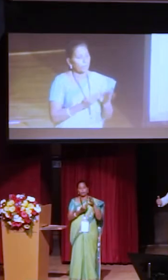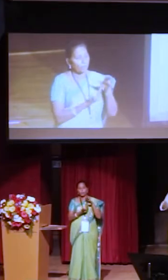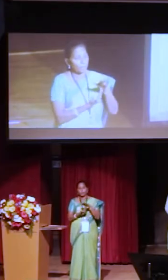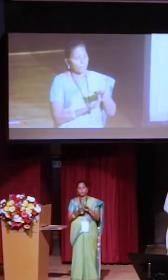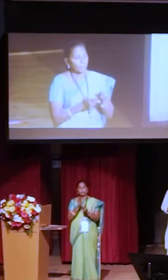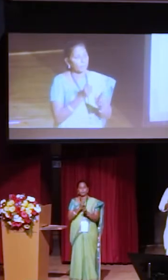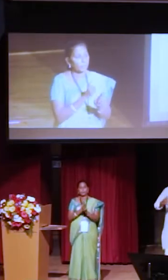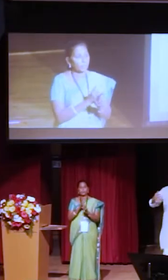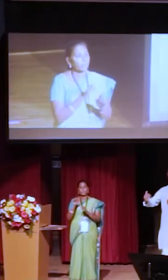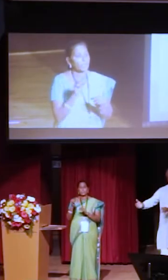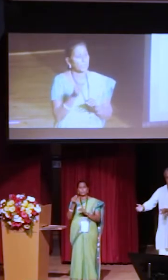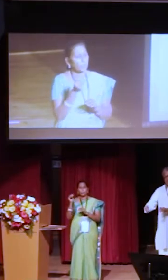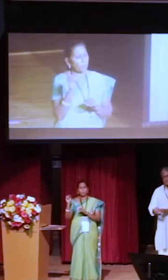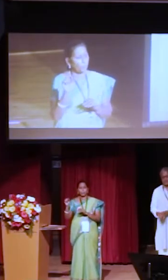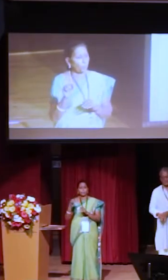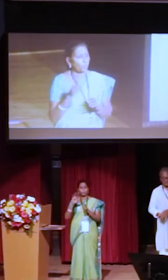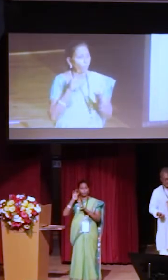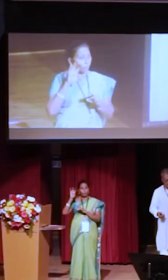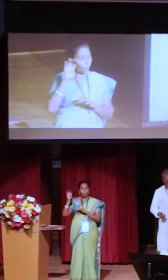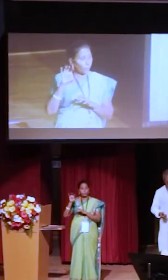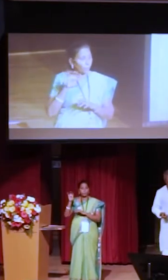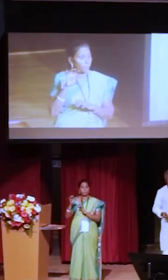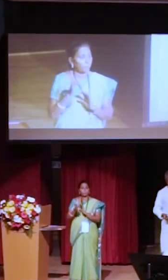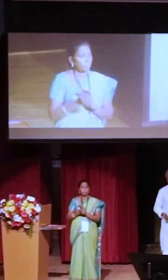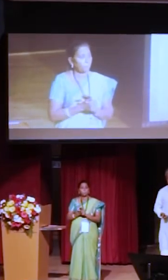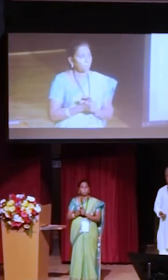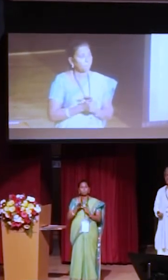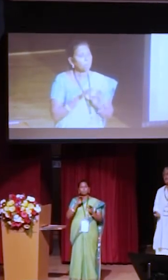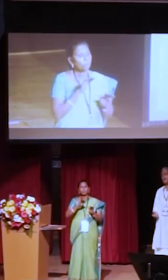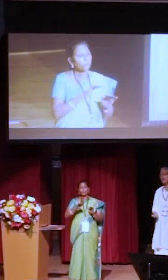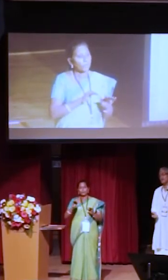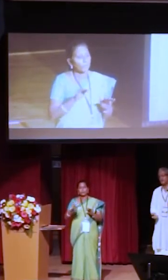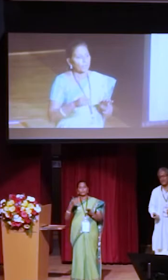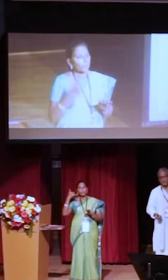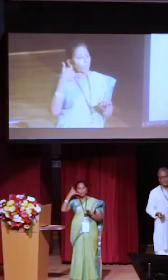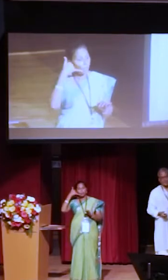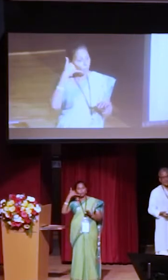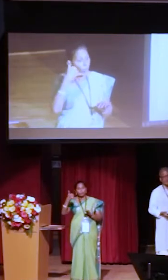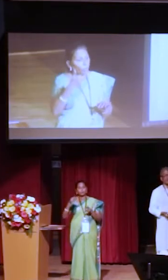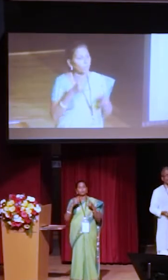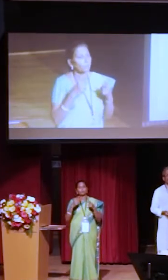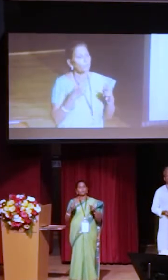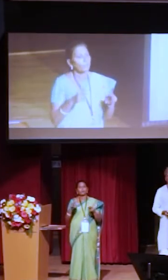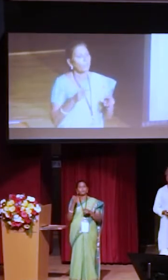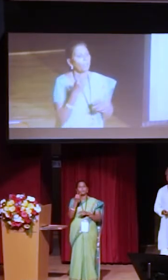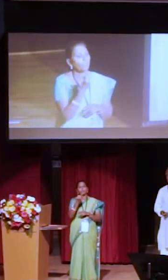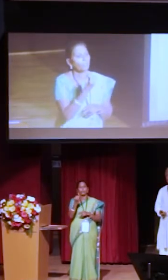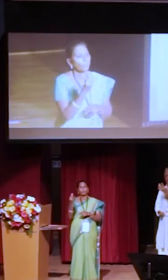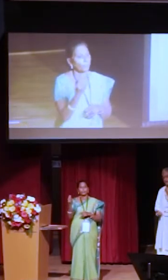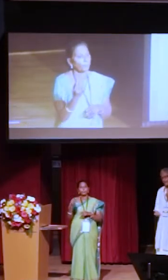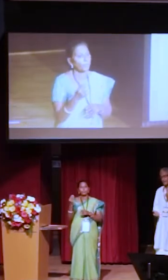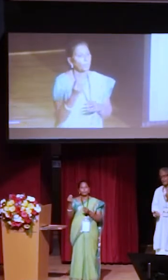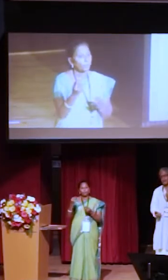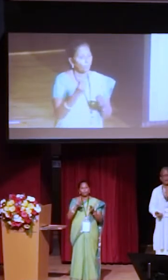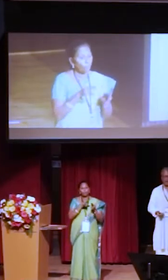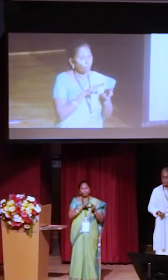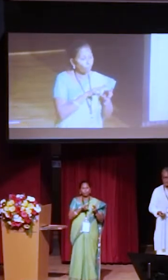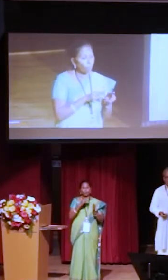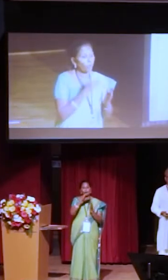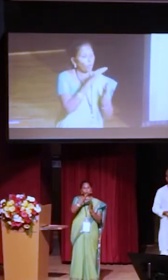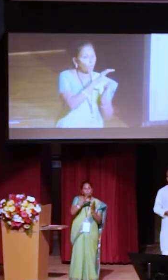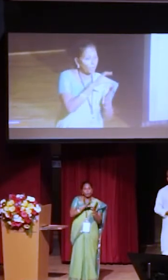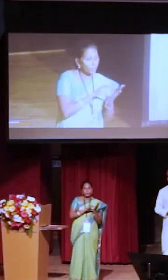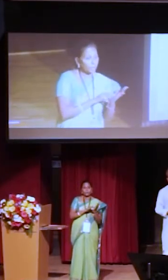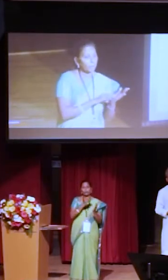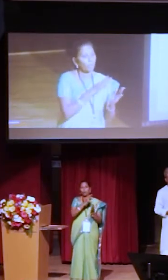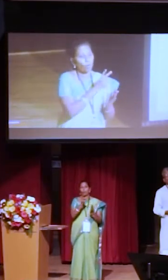at some point in the evening, the kid can actually call a toll-free number and get full content, all of